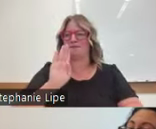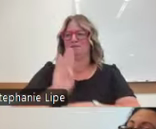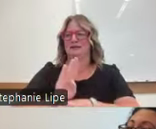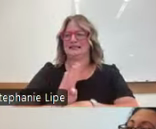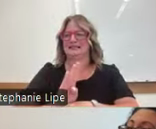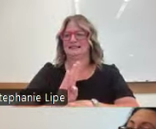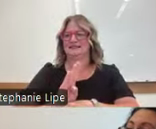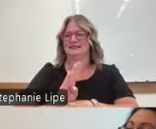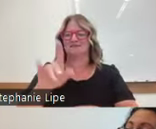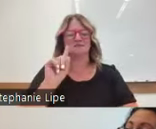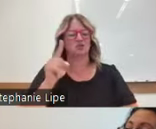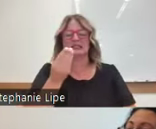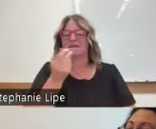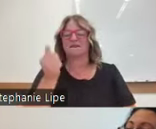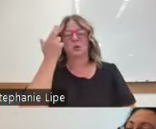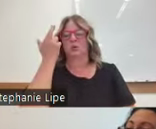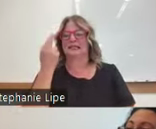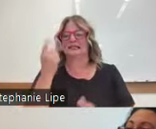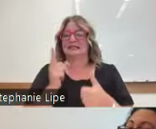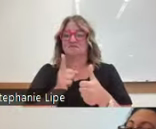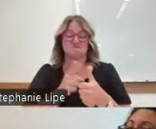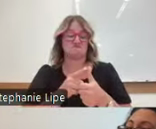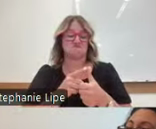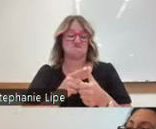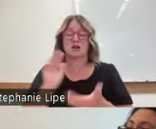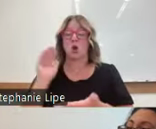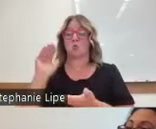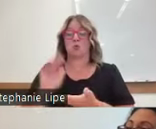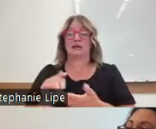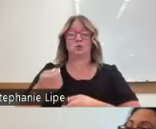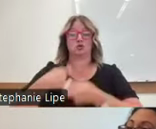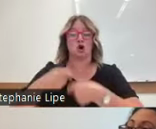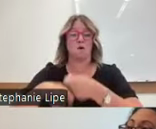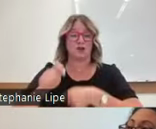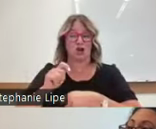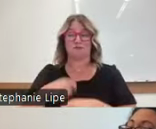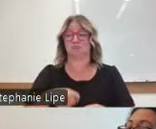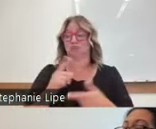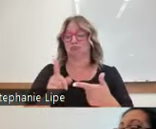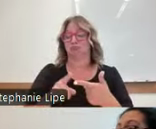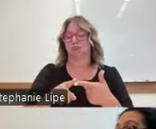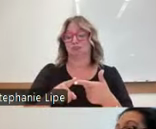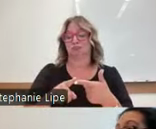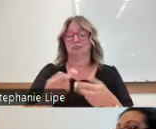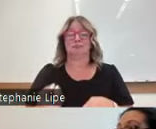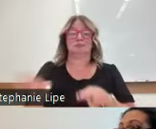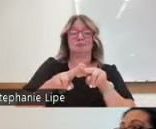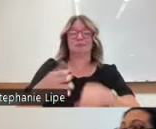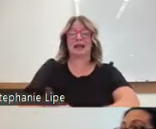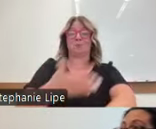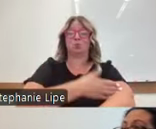should hire a person with disabilities. They are great for business. A few reasons. It reduces turnover.